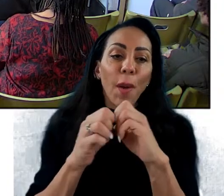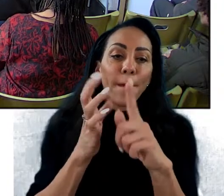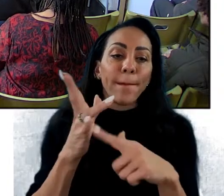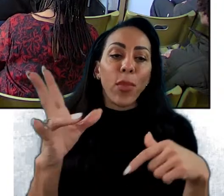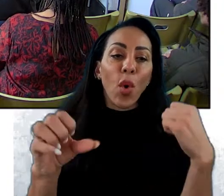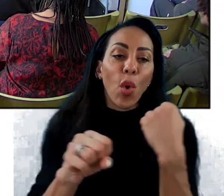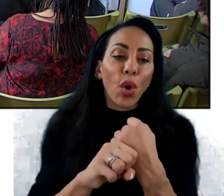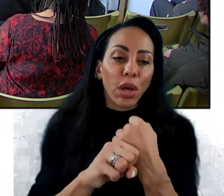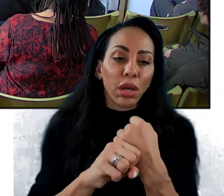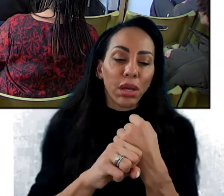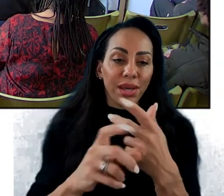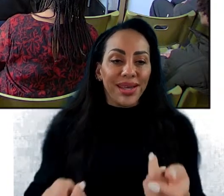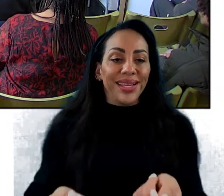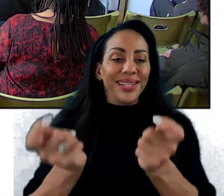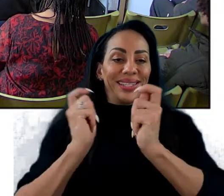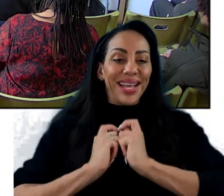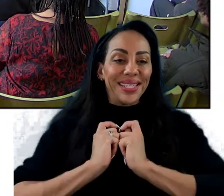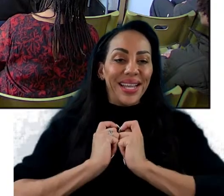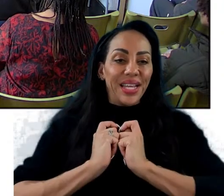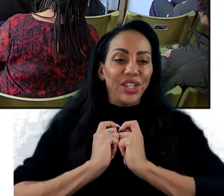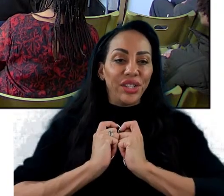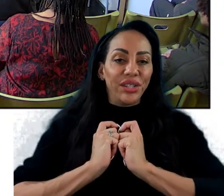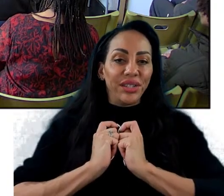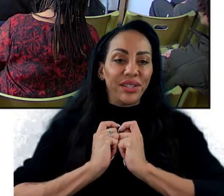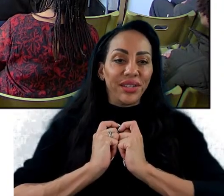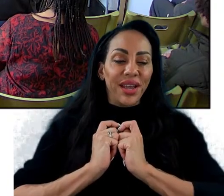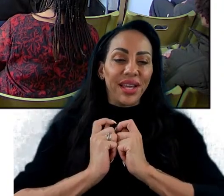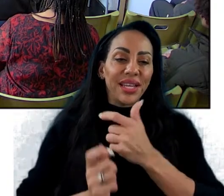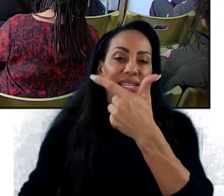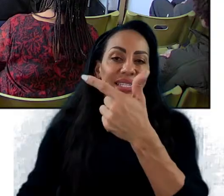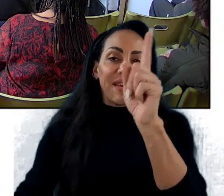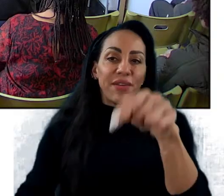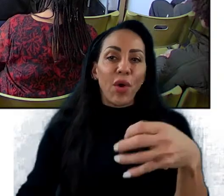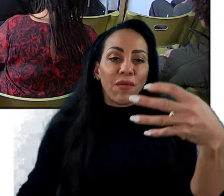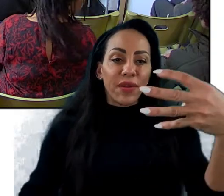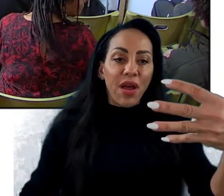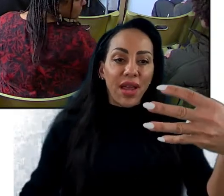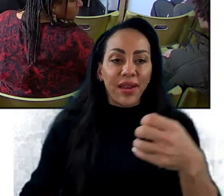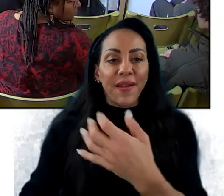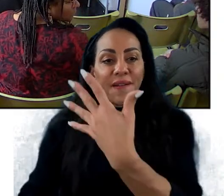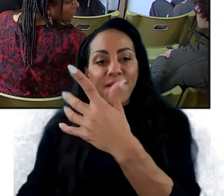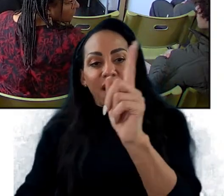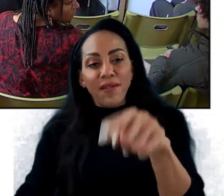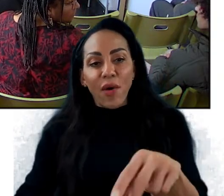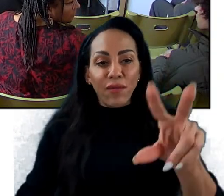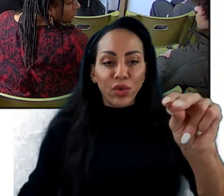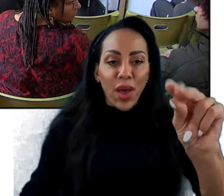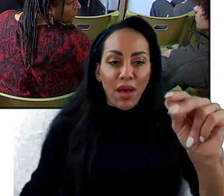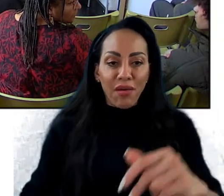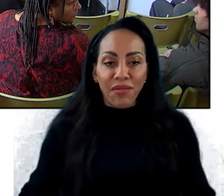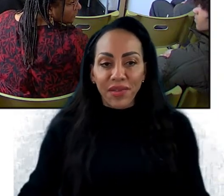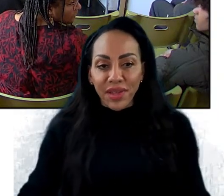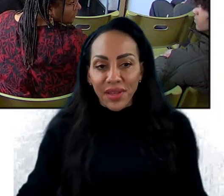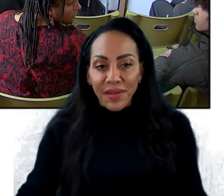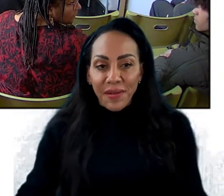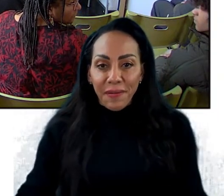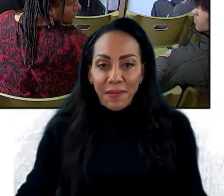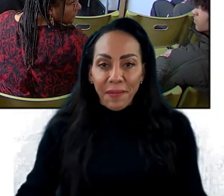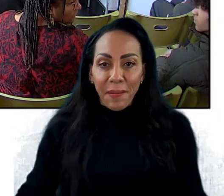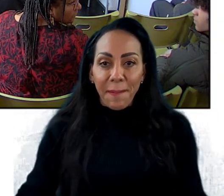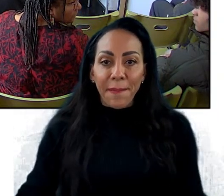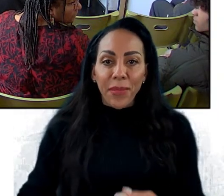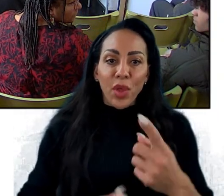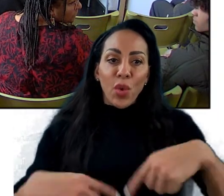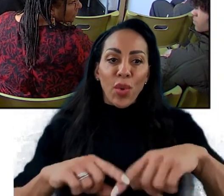Yeah, but that was basically it was basically a pub conversation, as most things are. So one thing I found really funny is how we have like 10 digits,